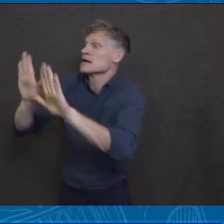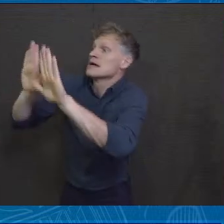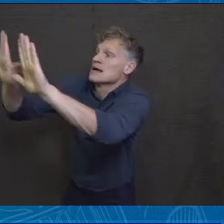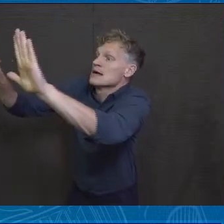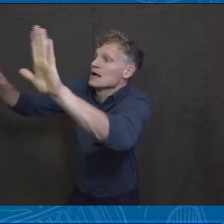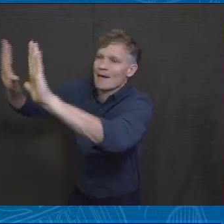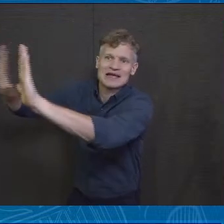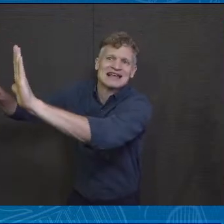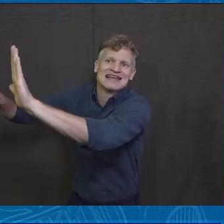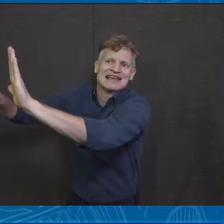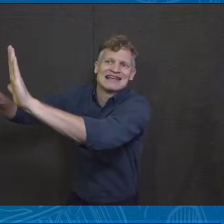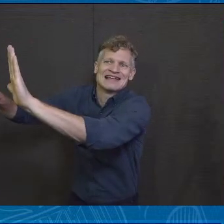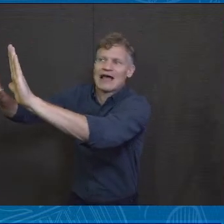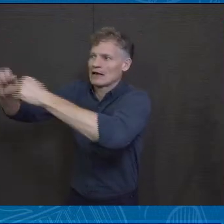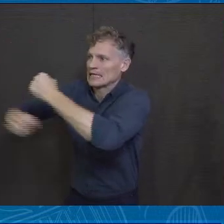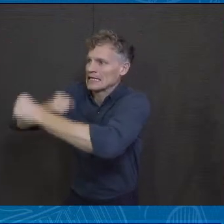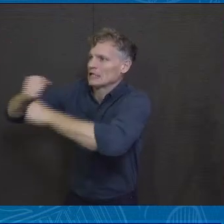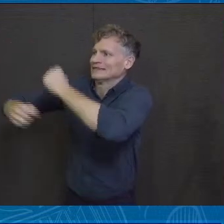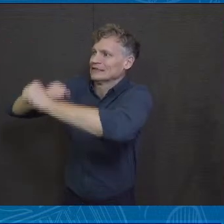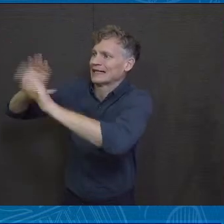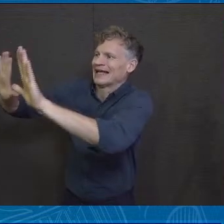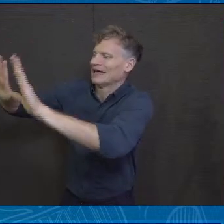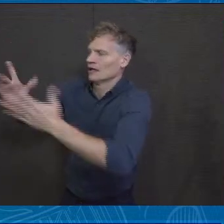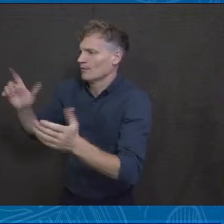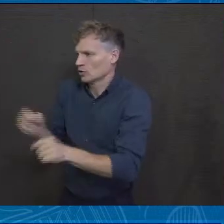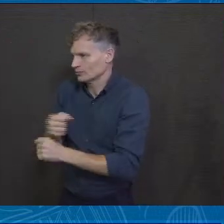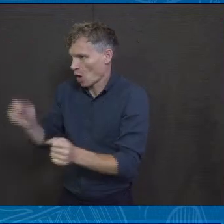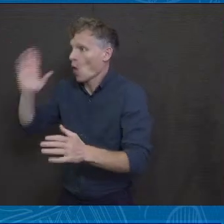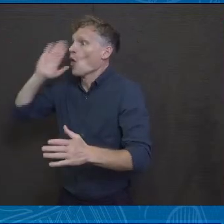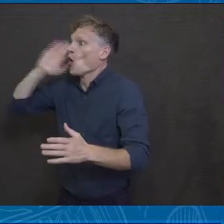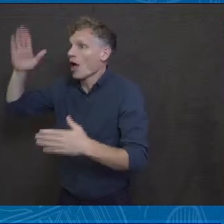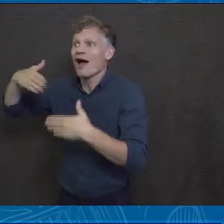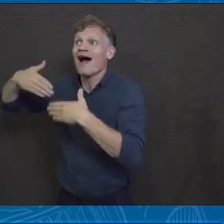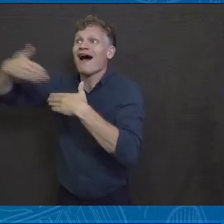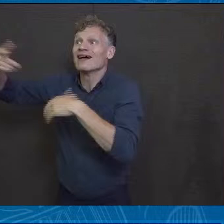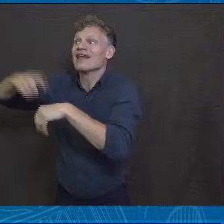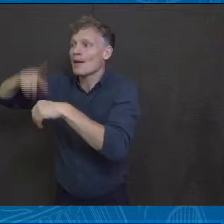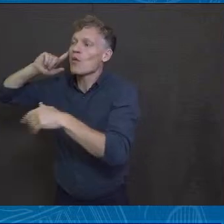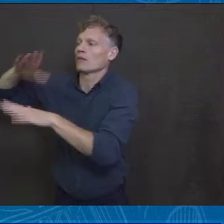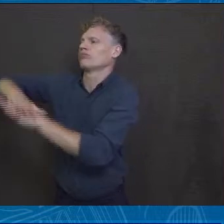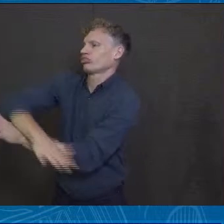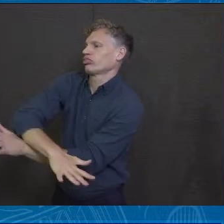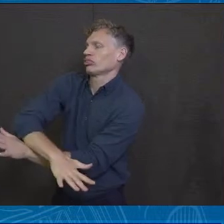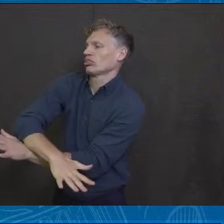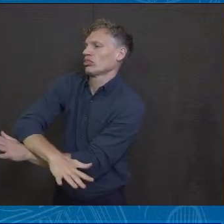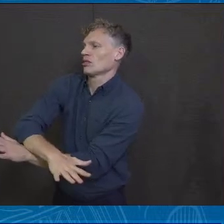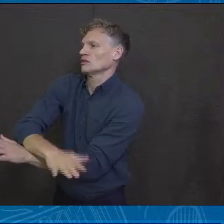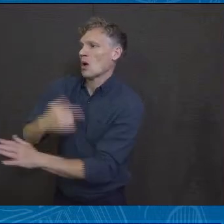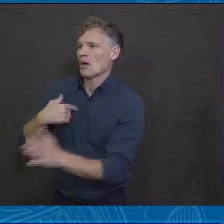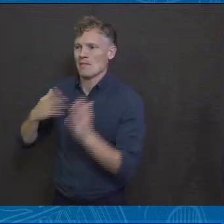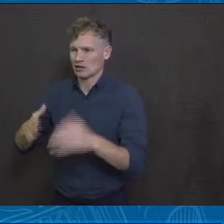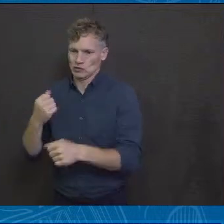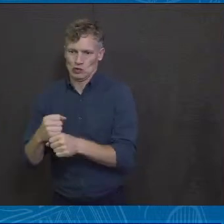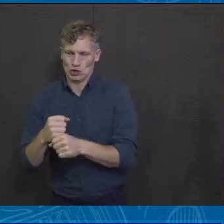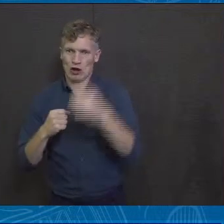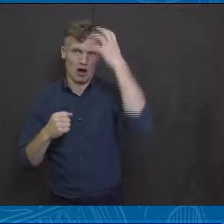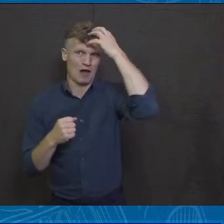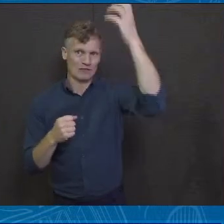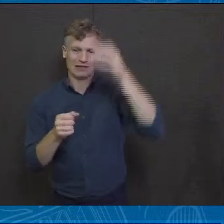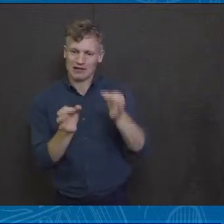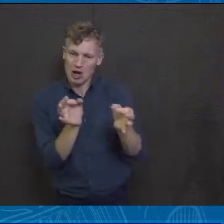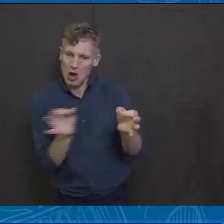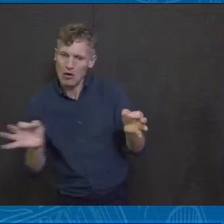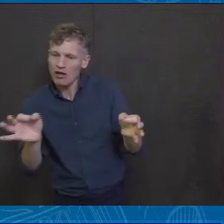involving communities to come up with solutions collaboratively and cooperatively with the local governments are